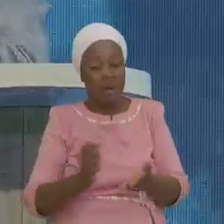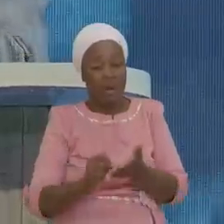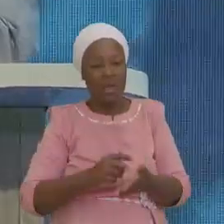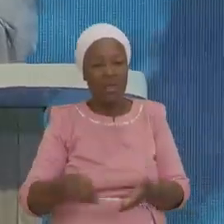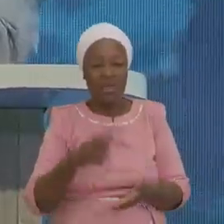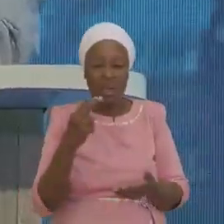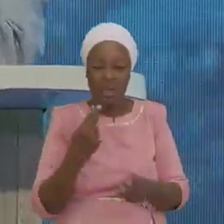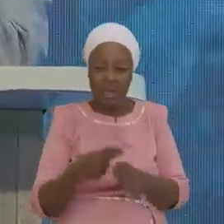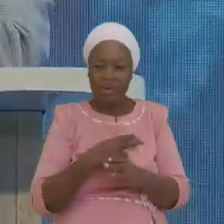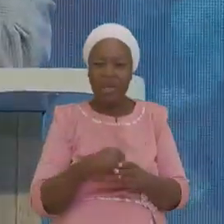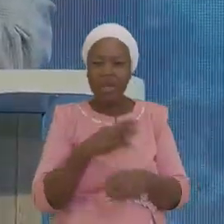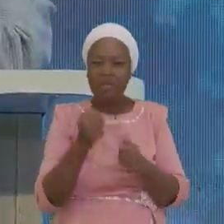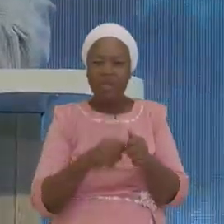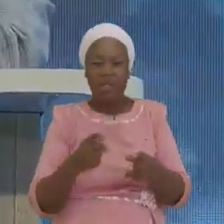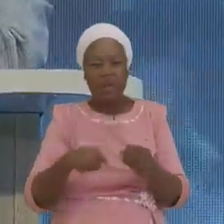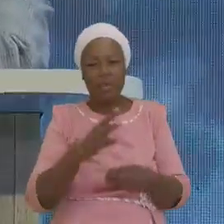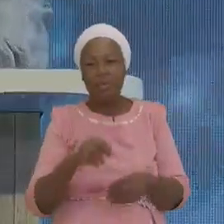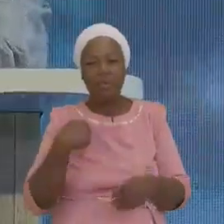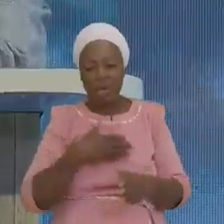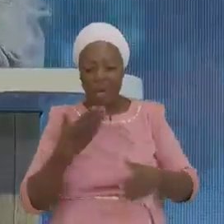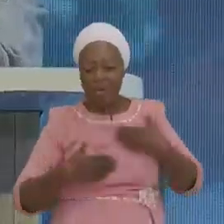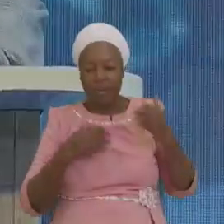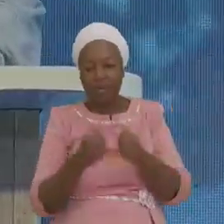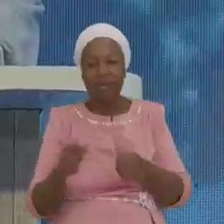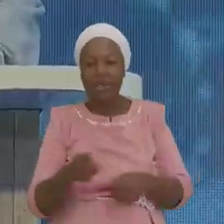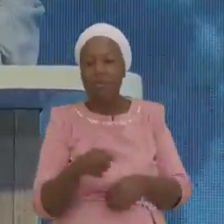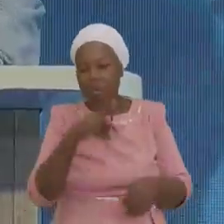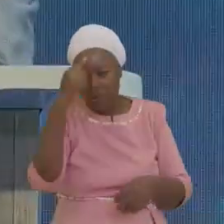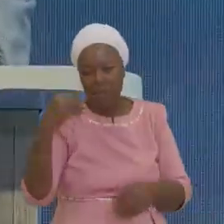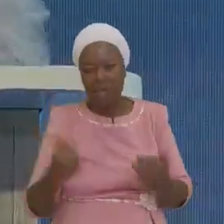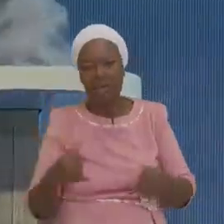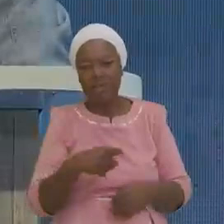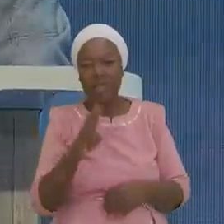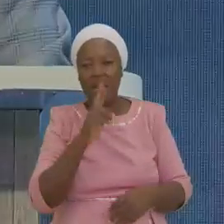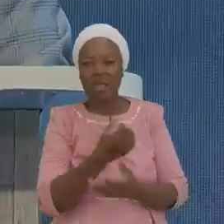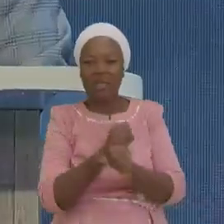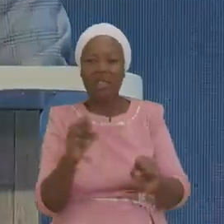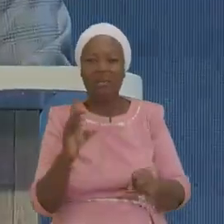particulars. We're rejoicing with them because now they are saved.